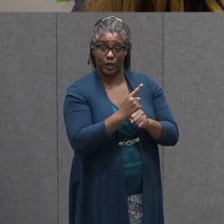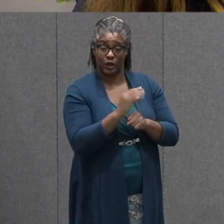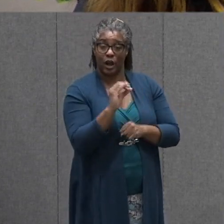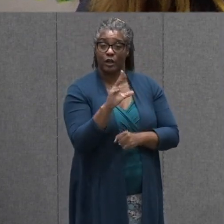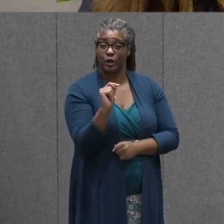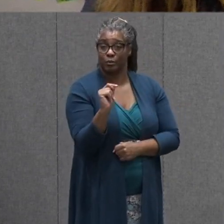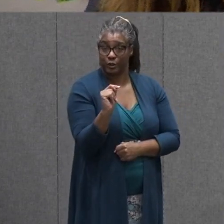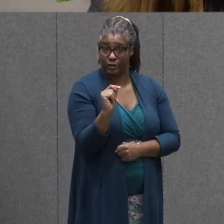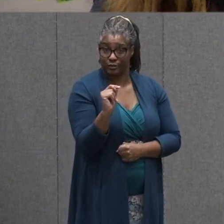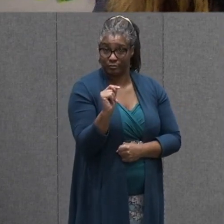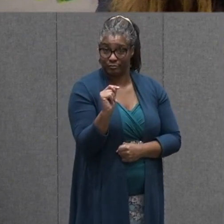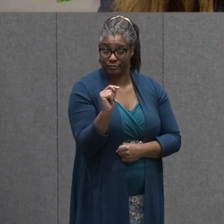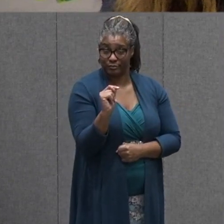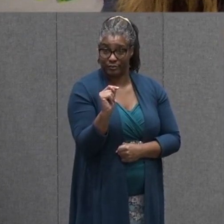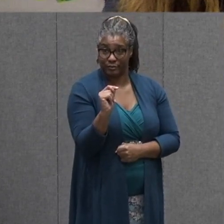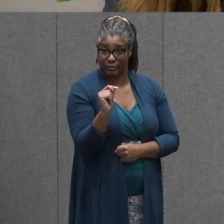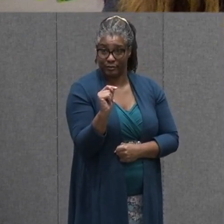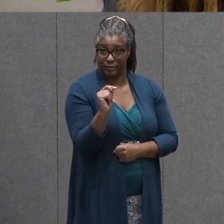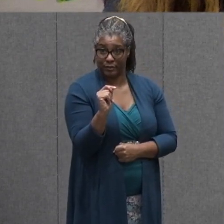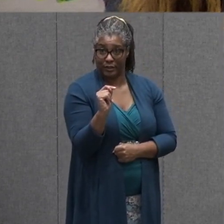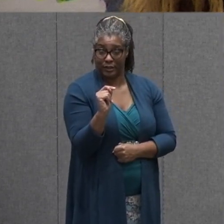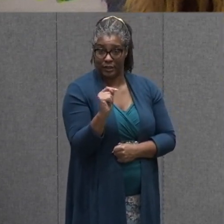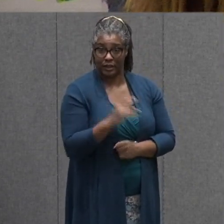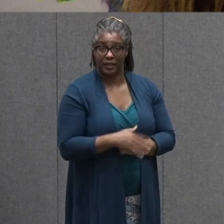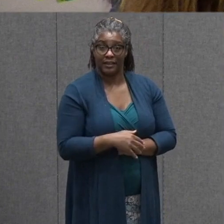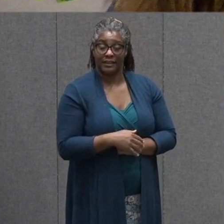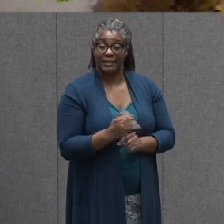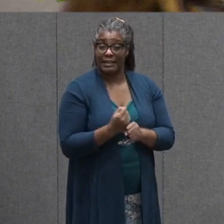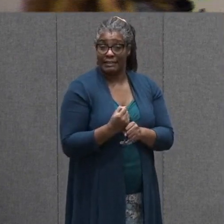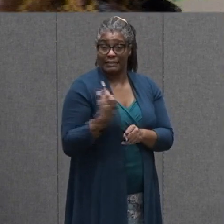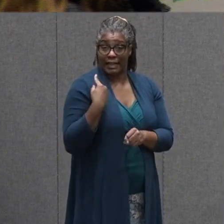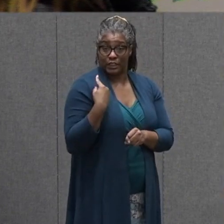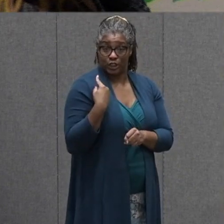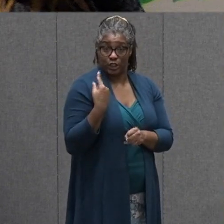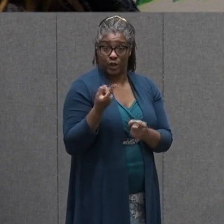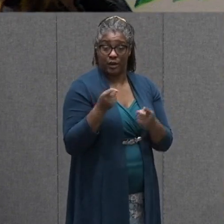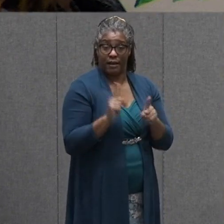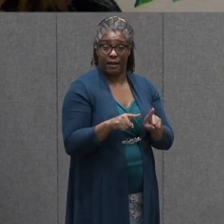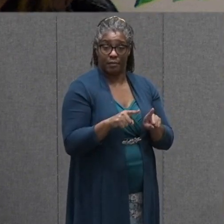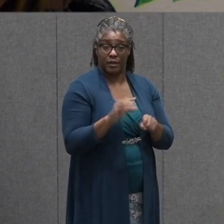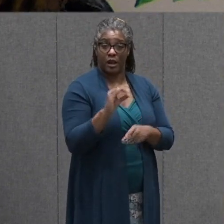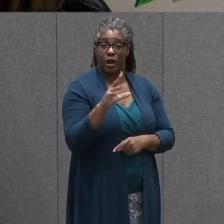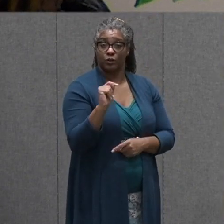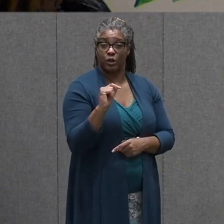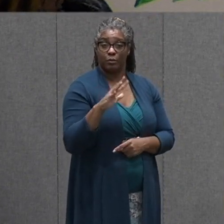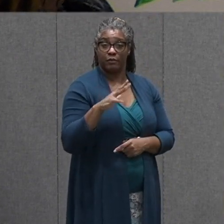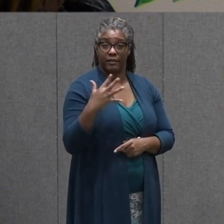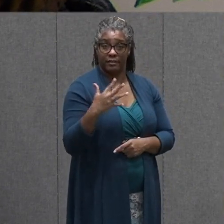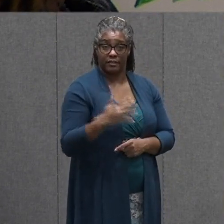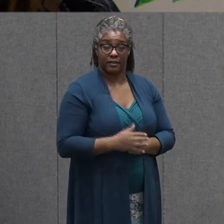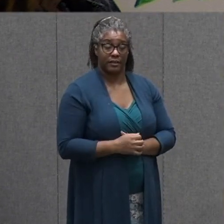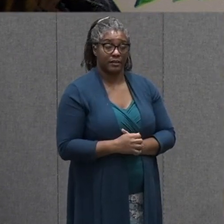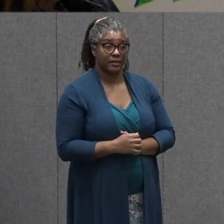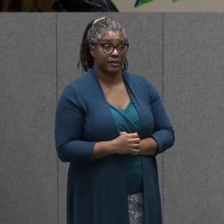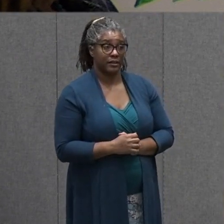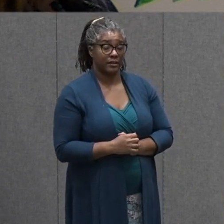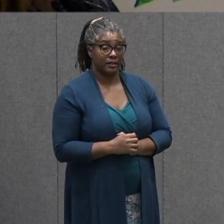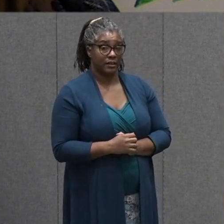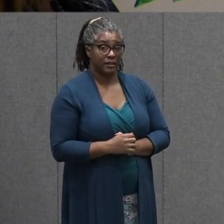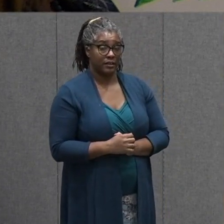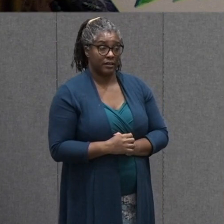jar and put it in a sunny window if you have one. And then we're going to come back in a few days. And I'd like you to